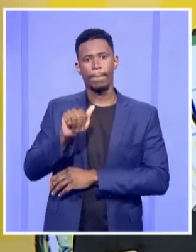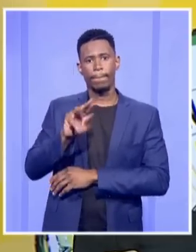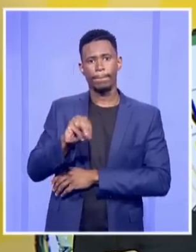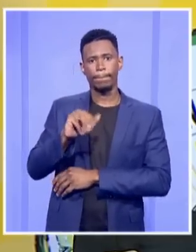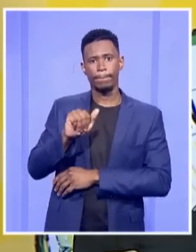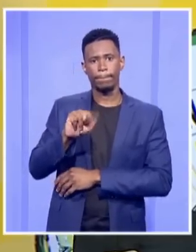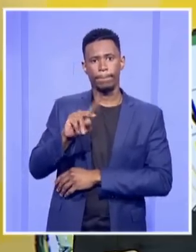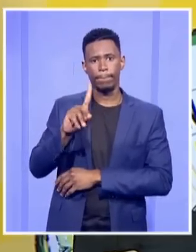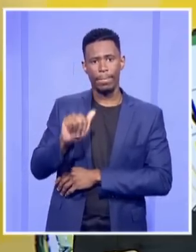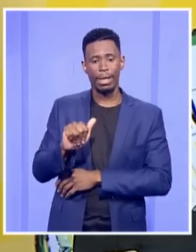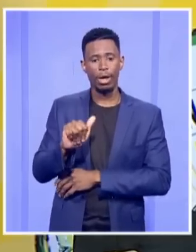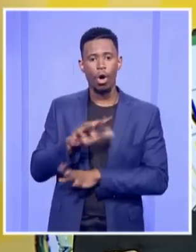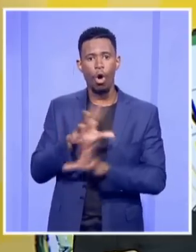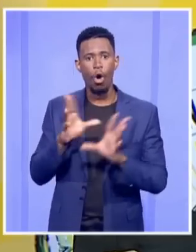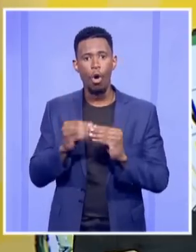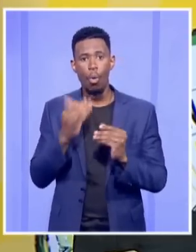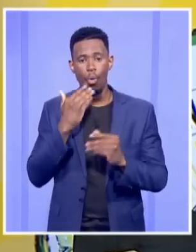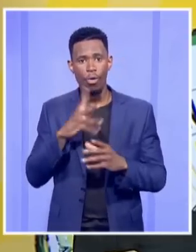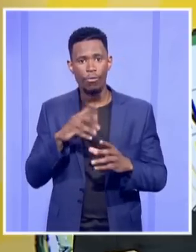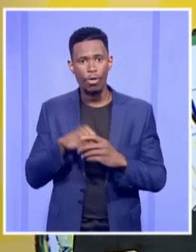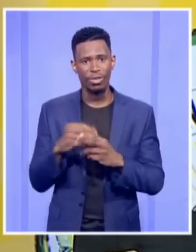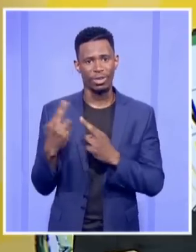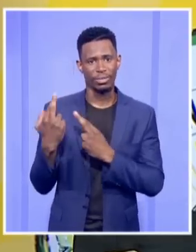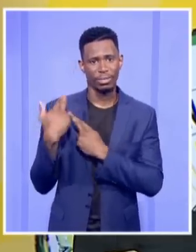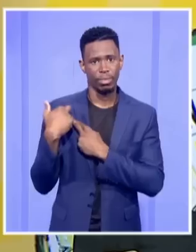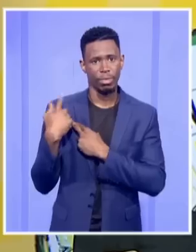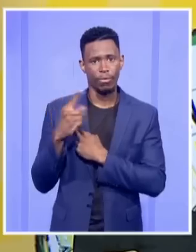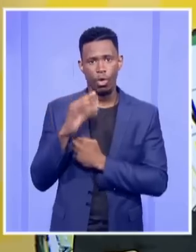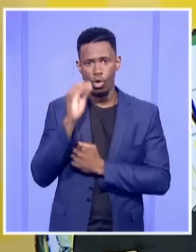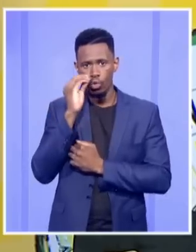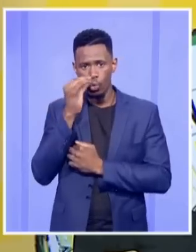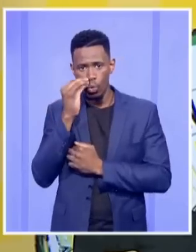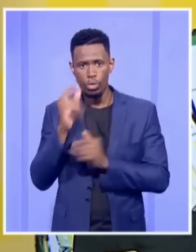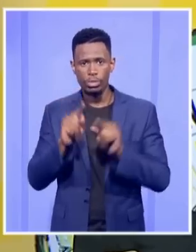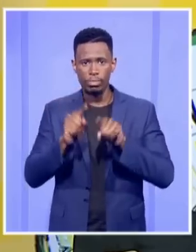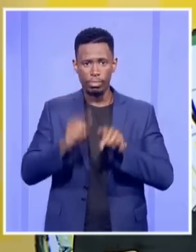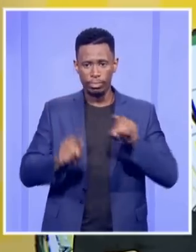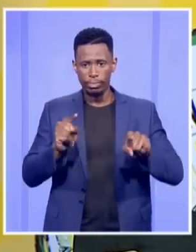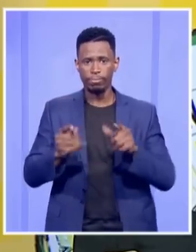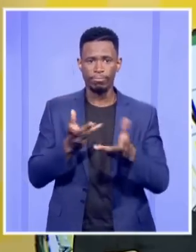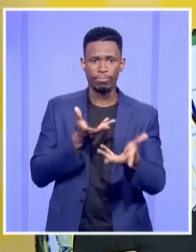ones of the media relations specifically because they are going to be interacting with yourselves directly.